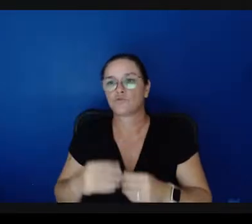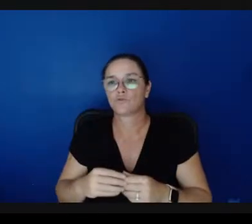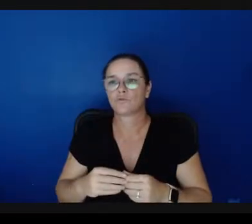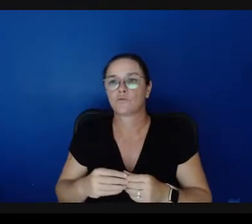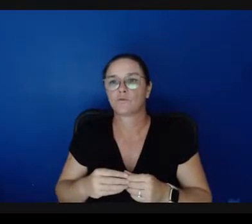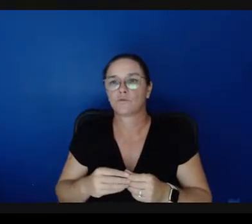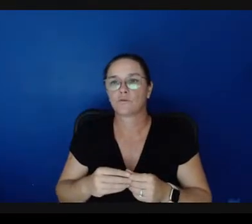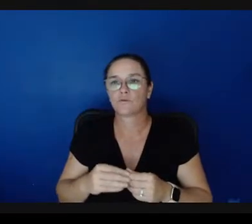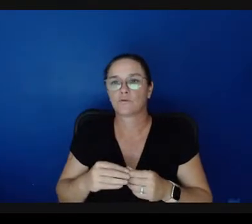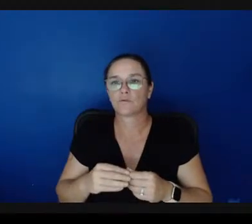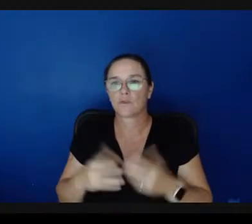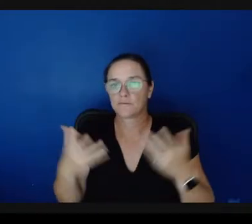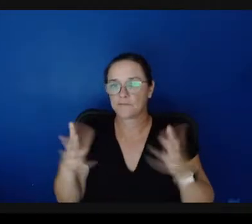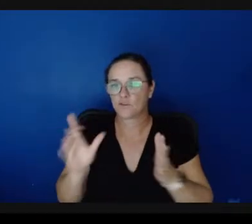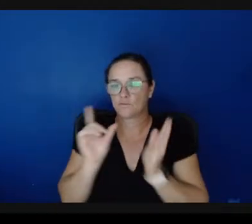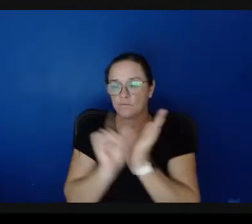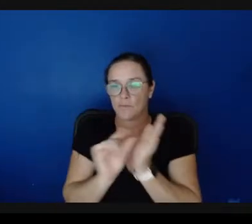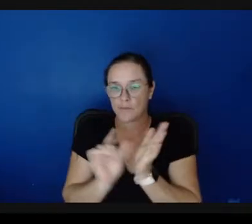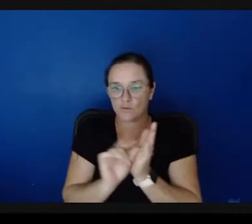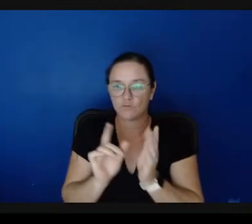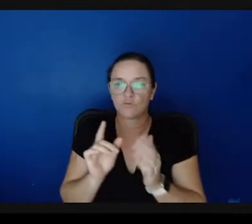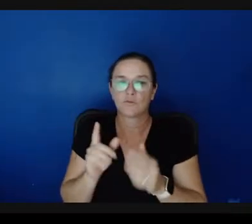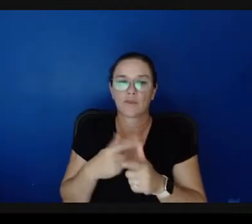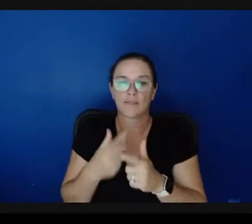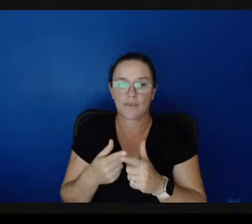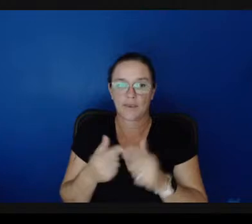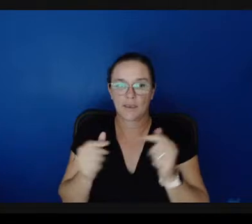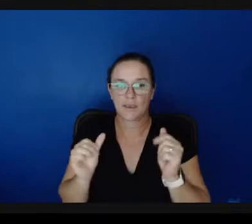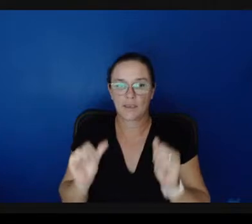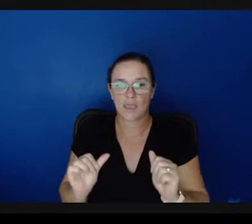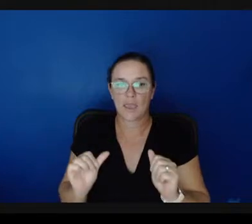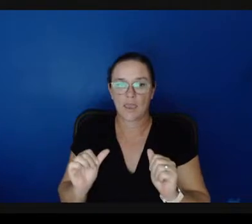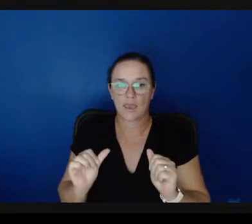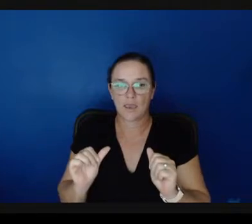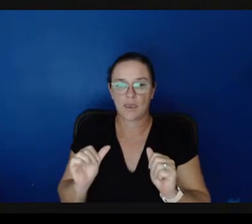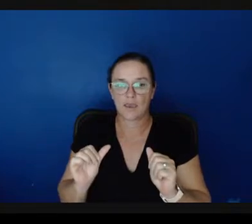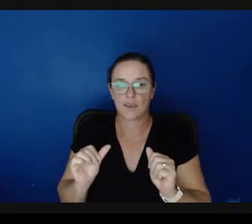been published that can then be